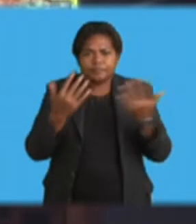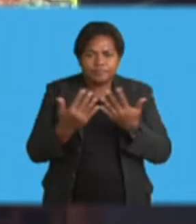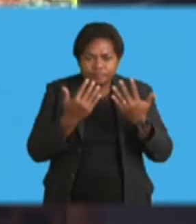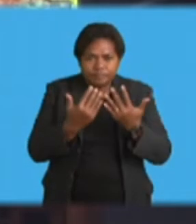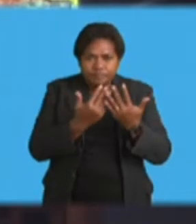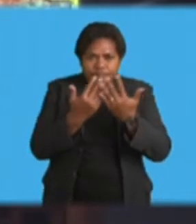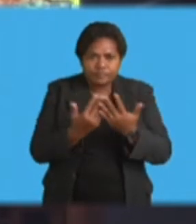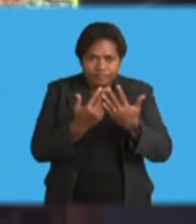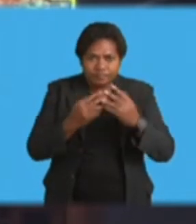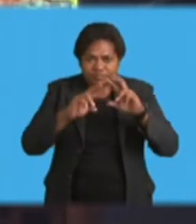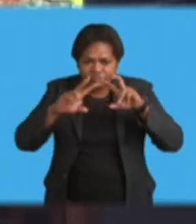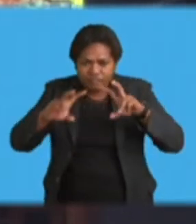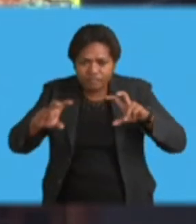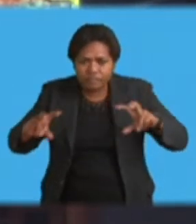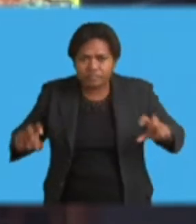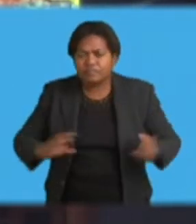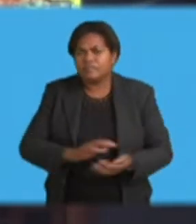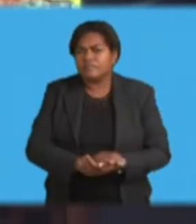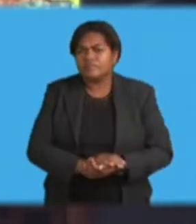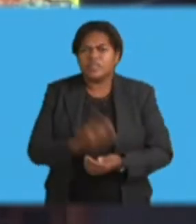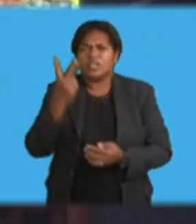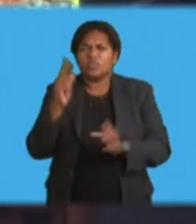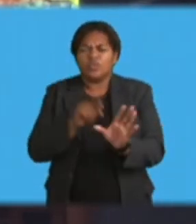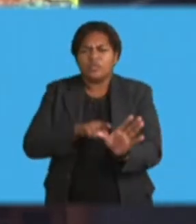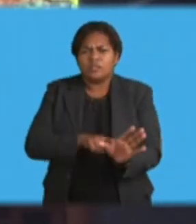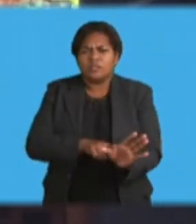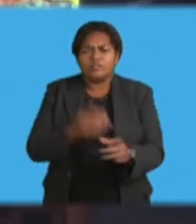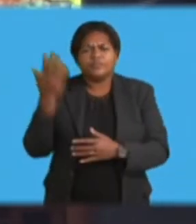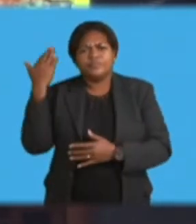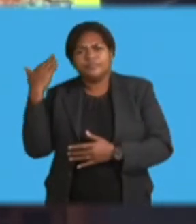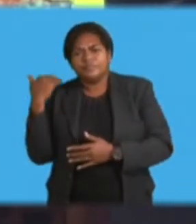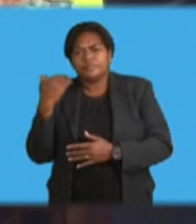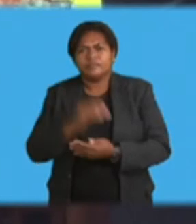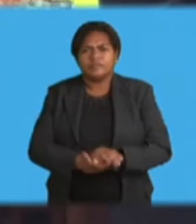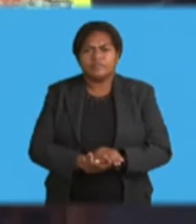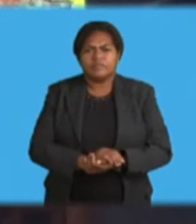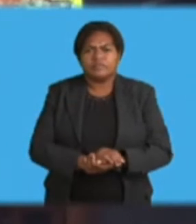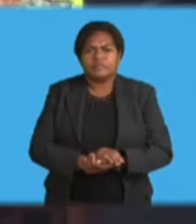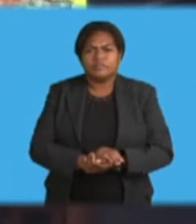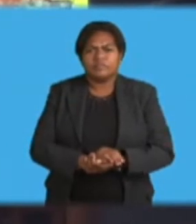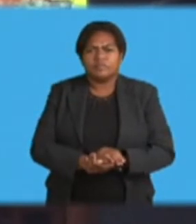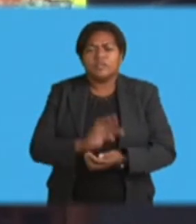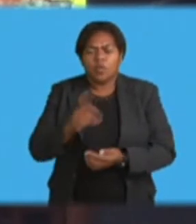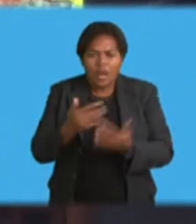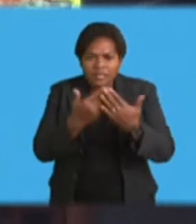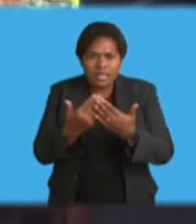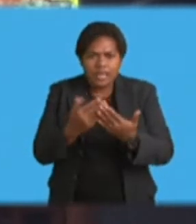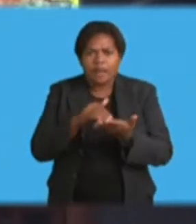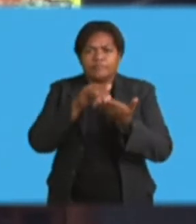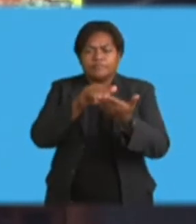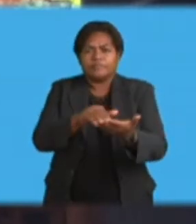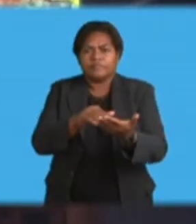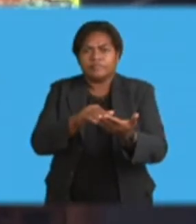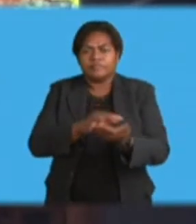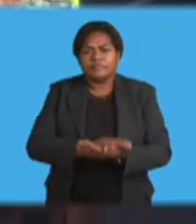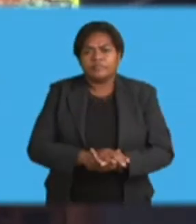1996 to 98 over a period of 2 years, that study proposed the diversion channel for the Nedi River. The Nedi